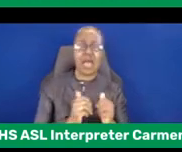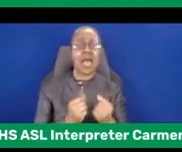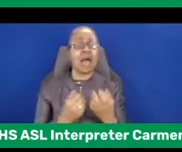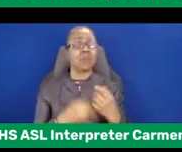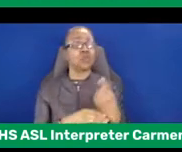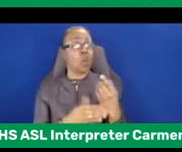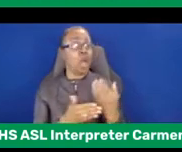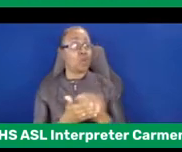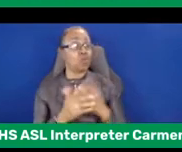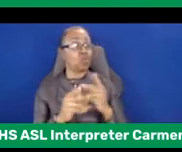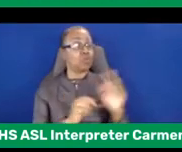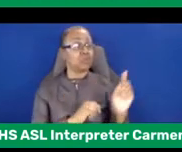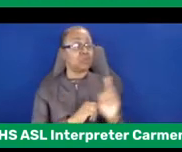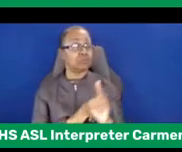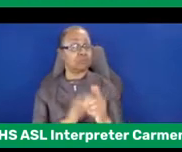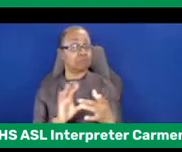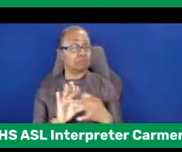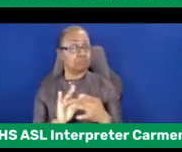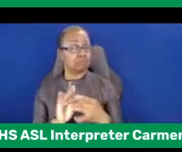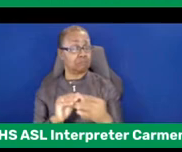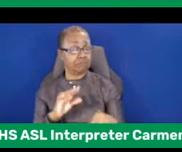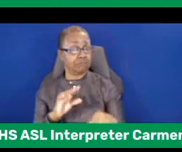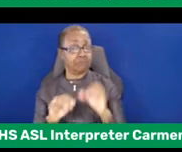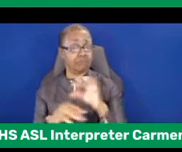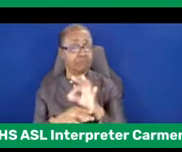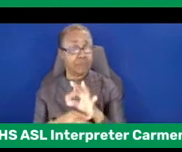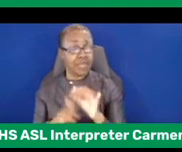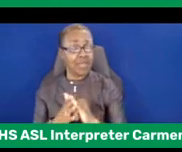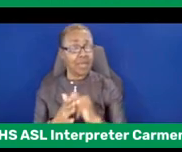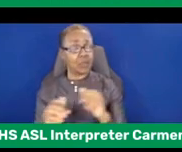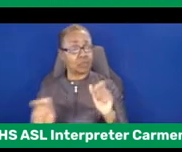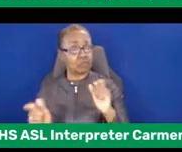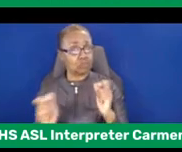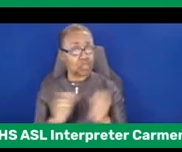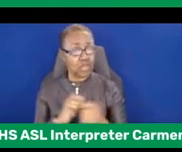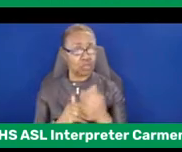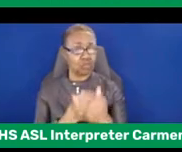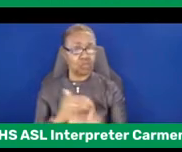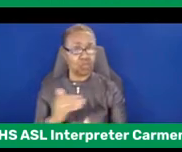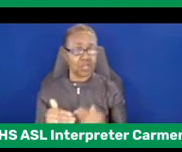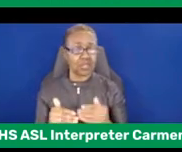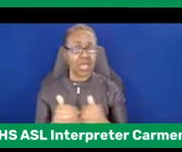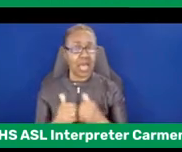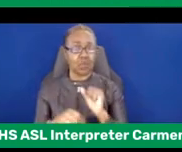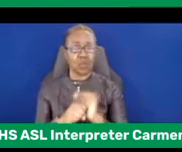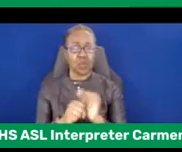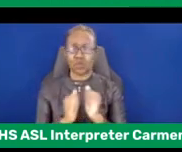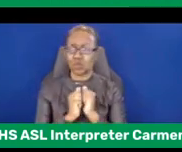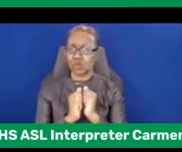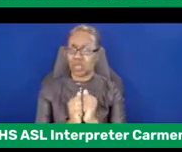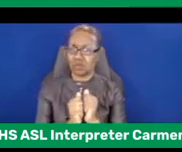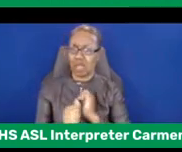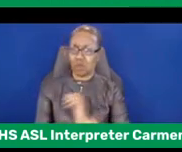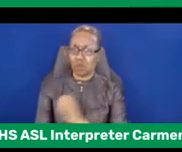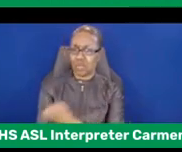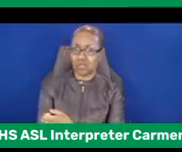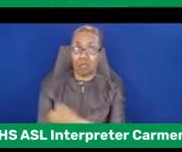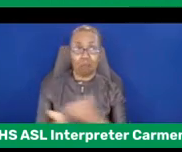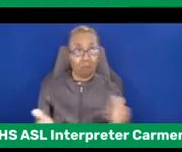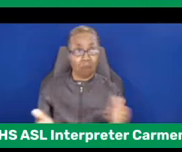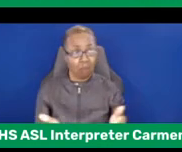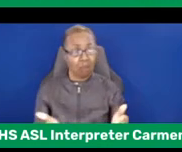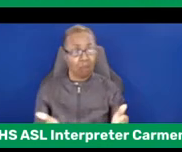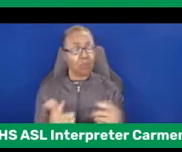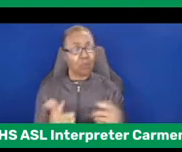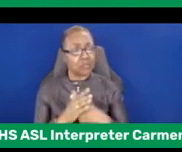community drastically changes our process, our energy, how we do things together, all to say, let's go. Let's start talking about